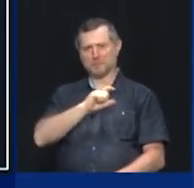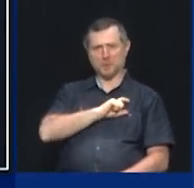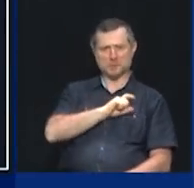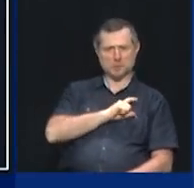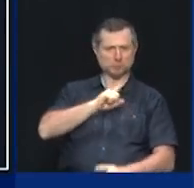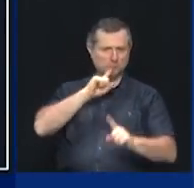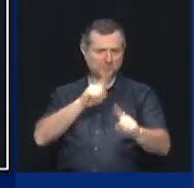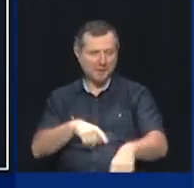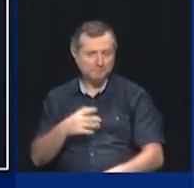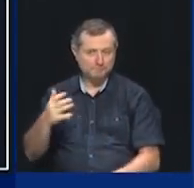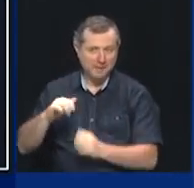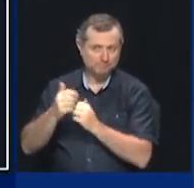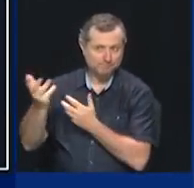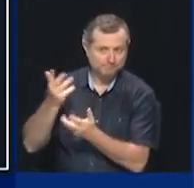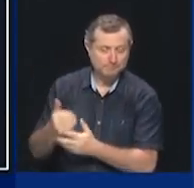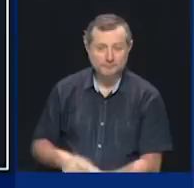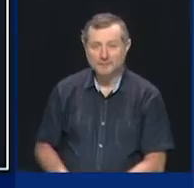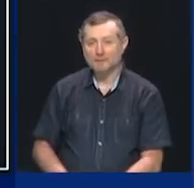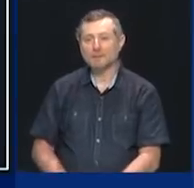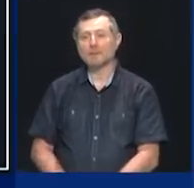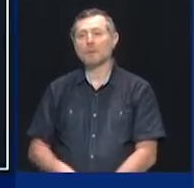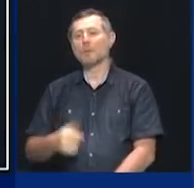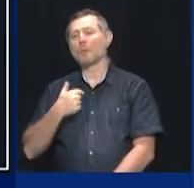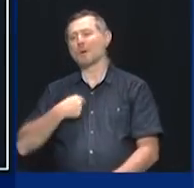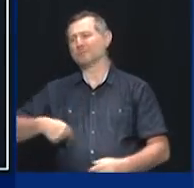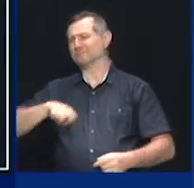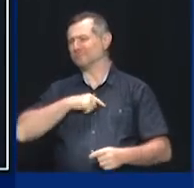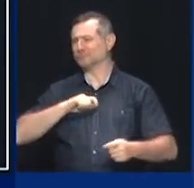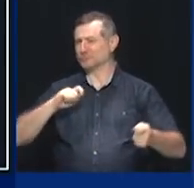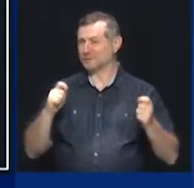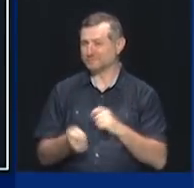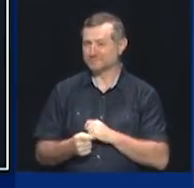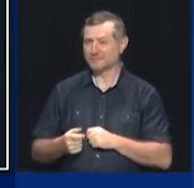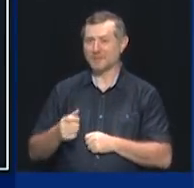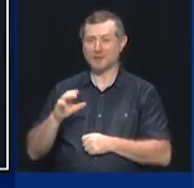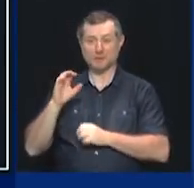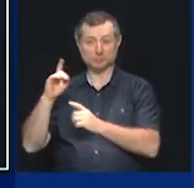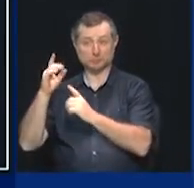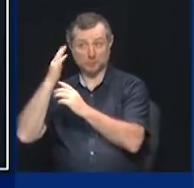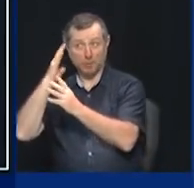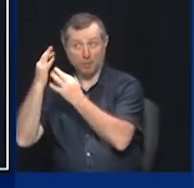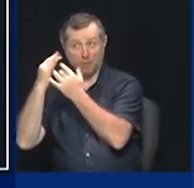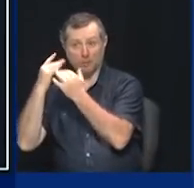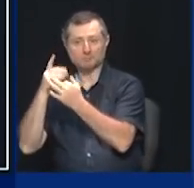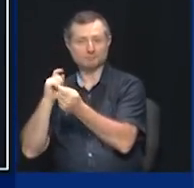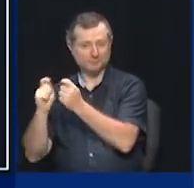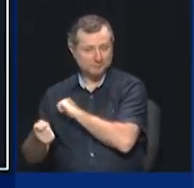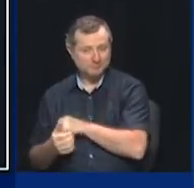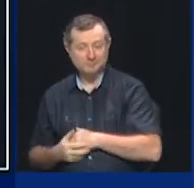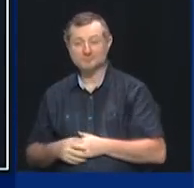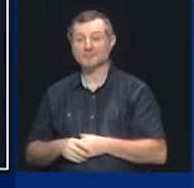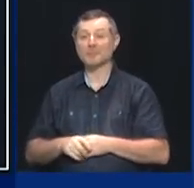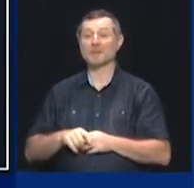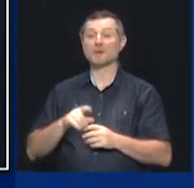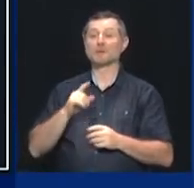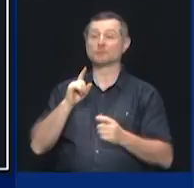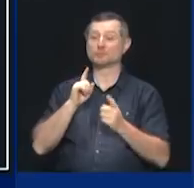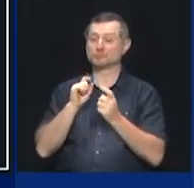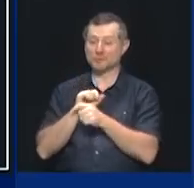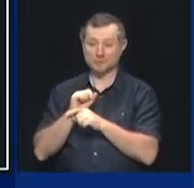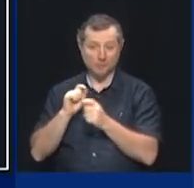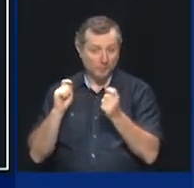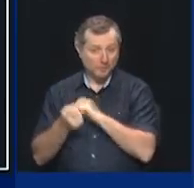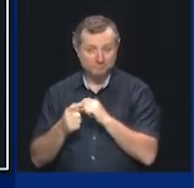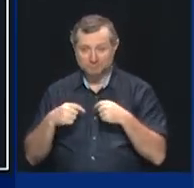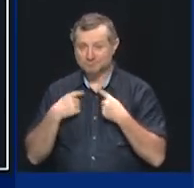changes. We change the way we educate in schools. We change the way we work. We change the way we